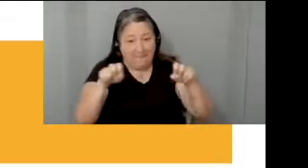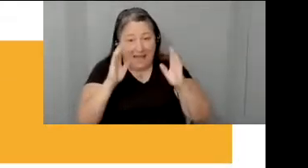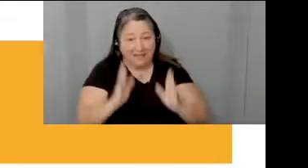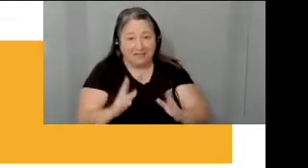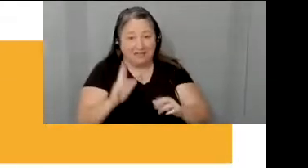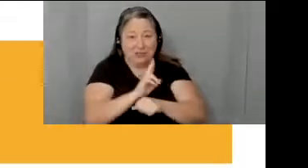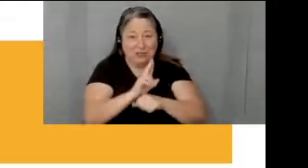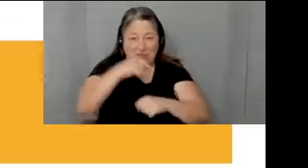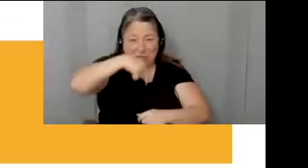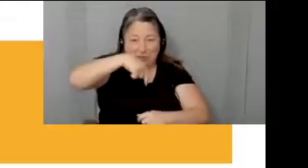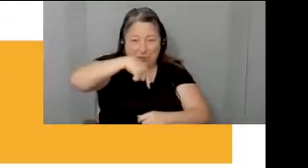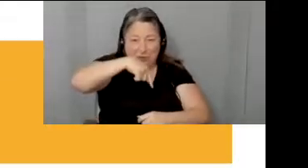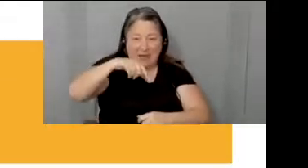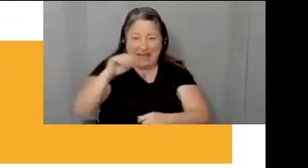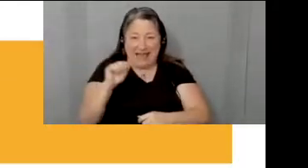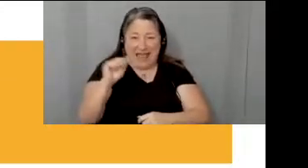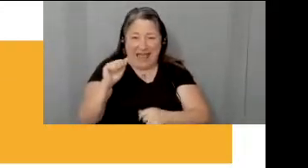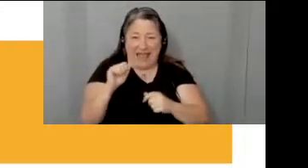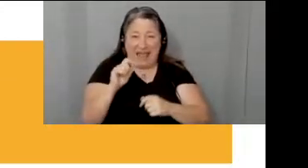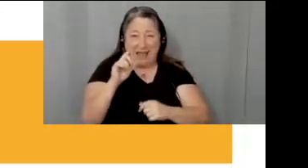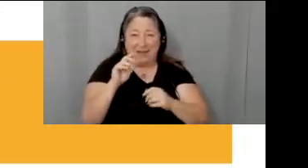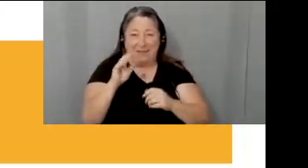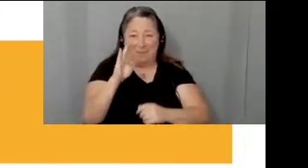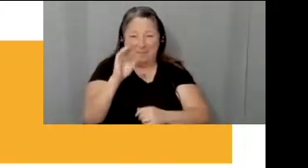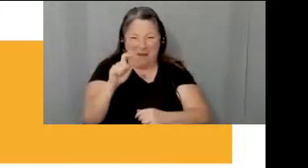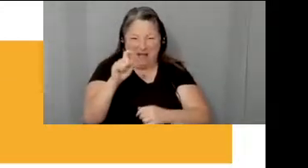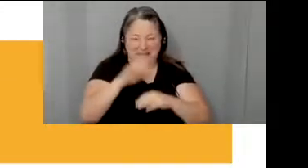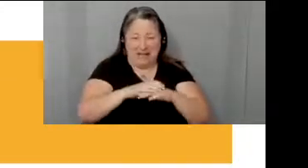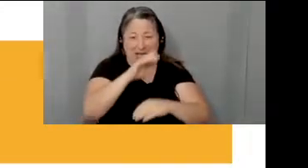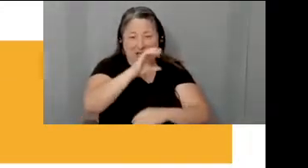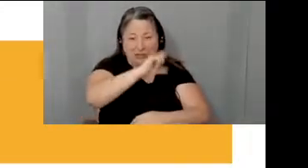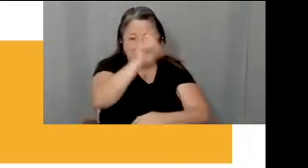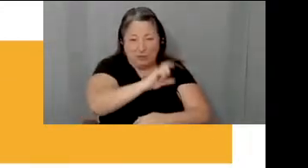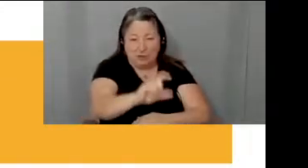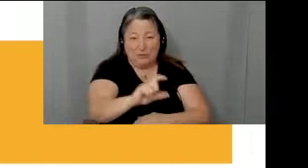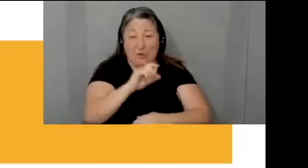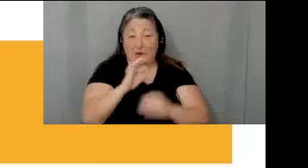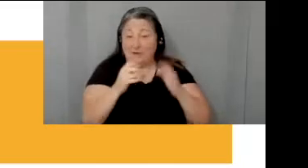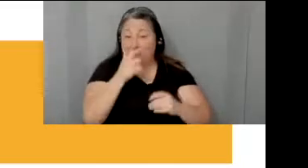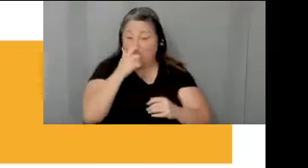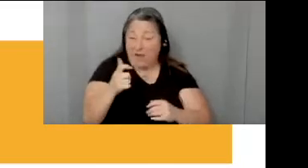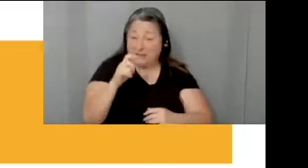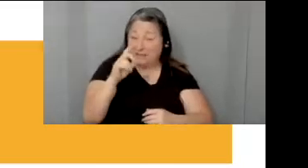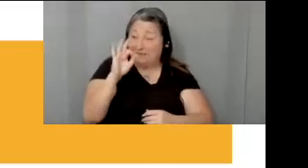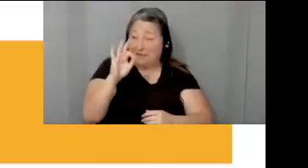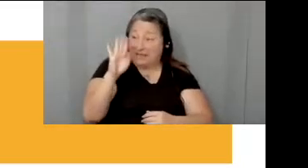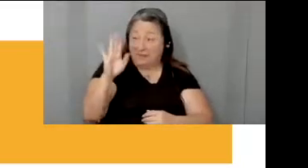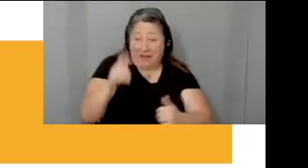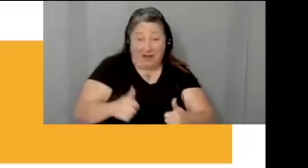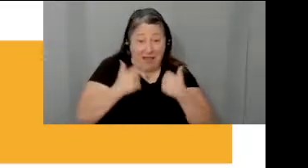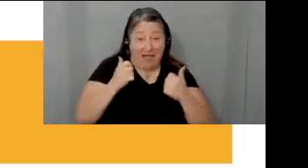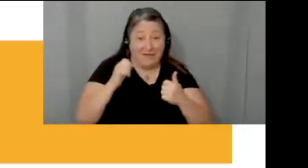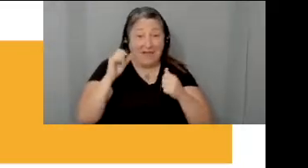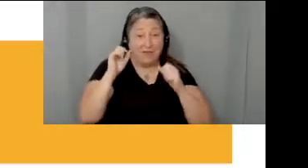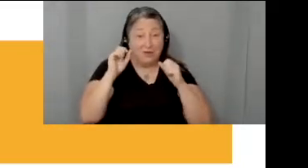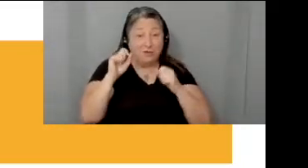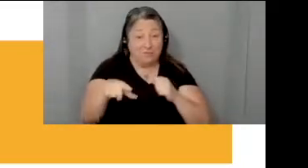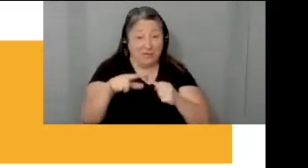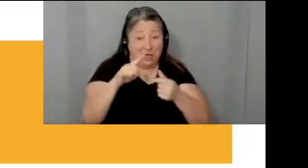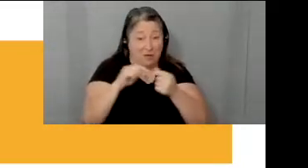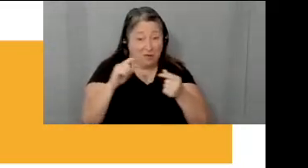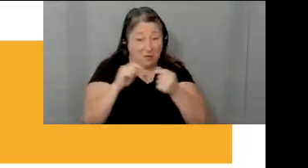box on Zoom, or if you're watching us via Facebook Live and you put a question in the comments, we will catch that